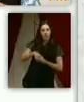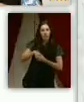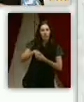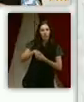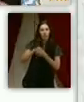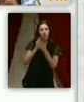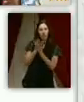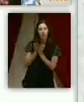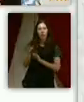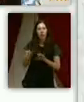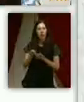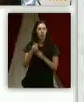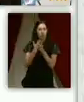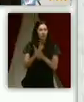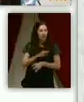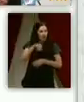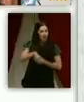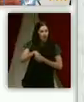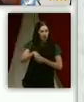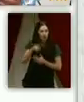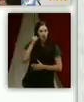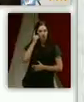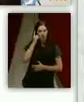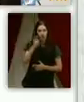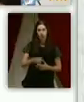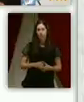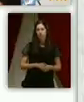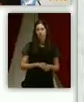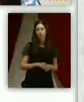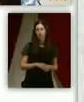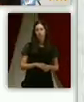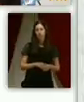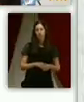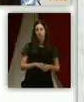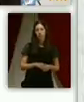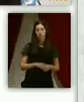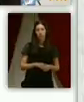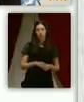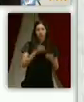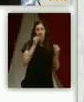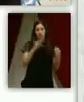single smartphone could allow you to have this built-in application.